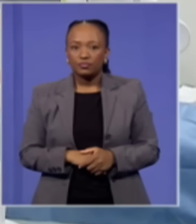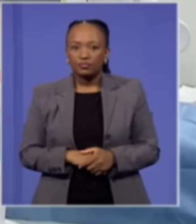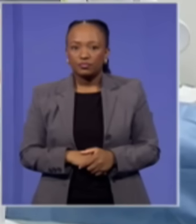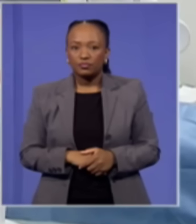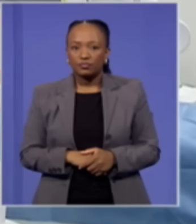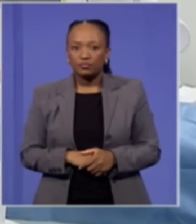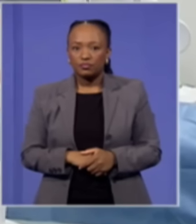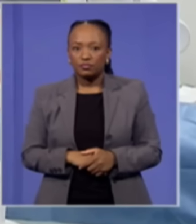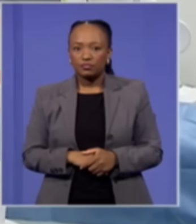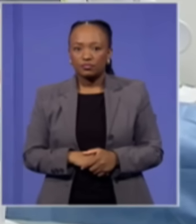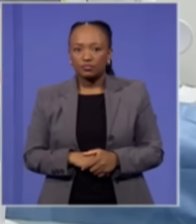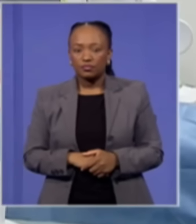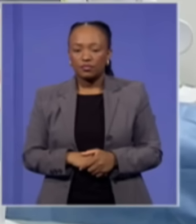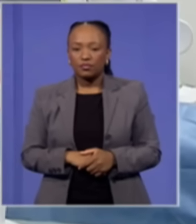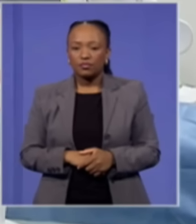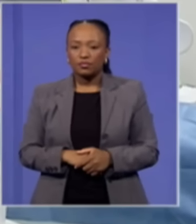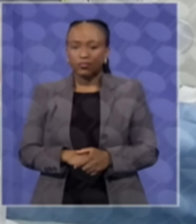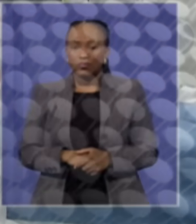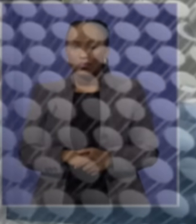la SABC, Bloemfontein.